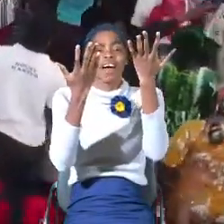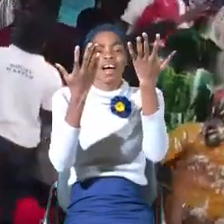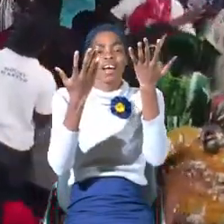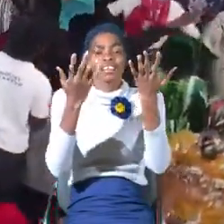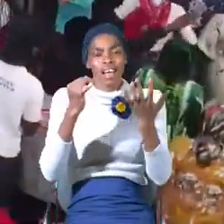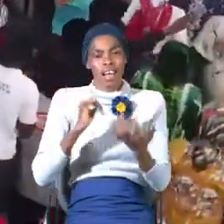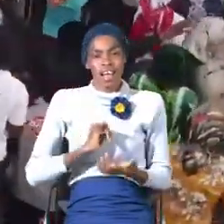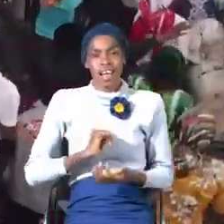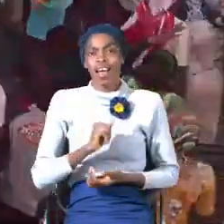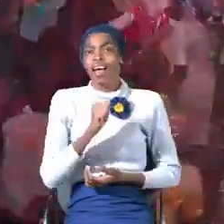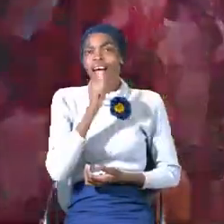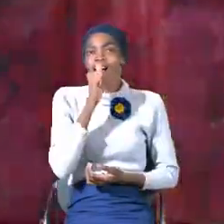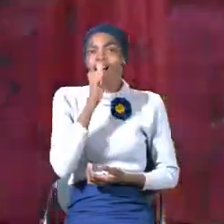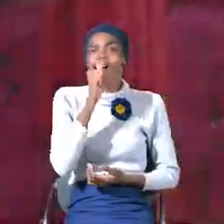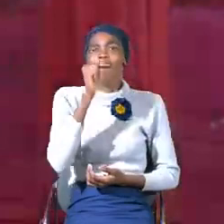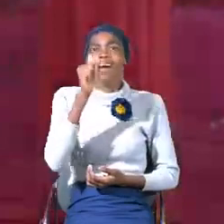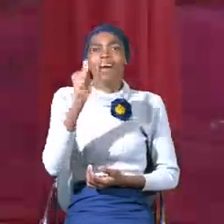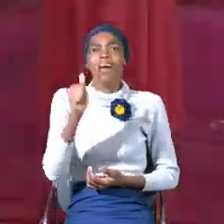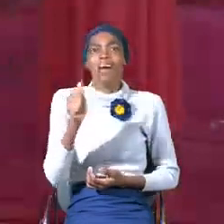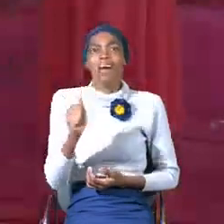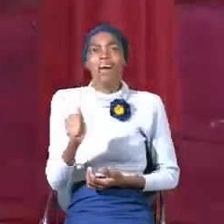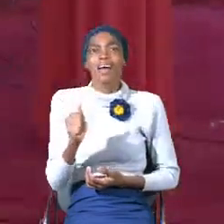sacrifice. I am your worship.